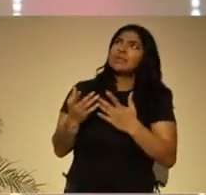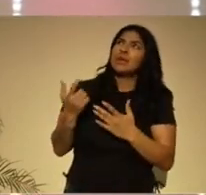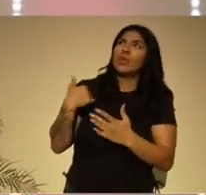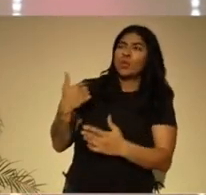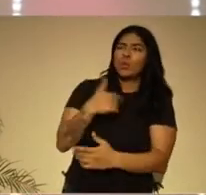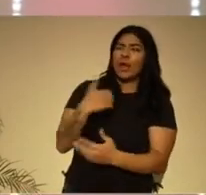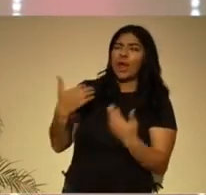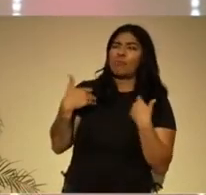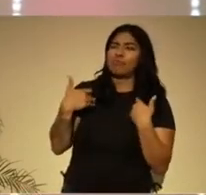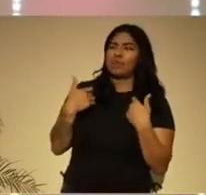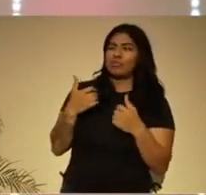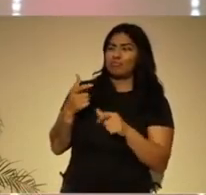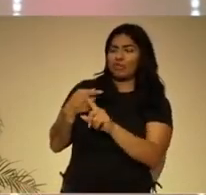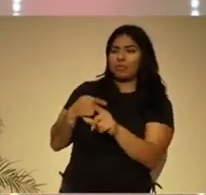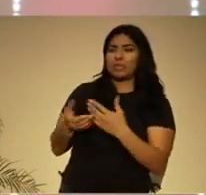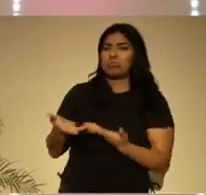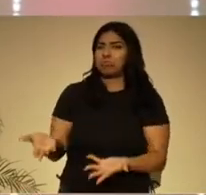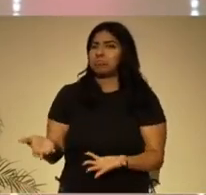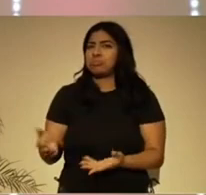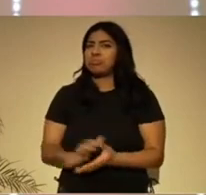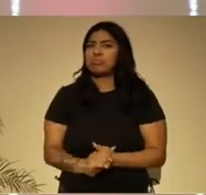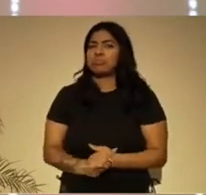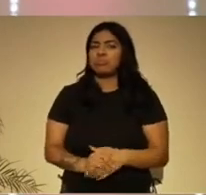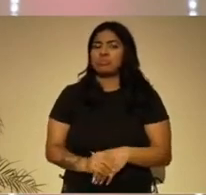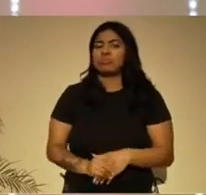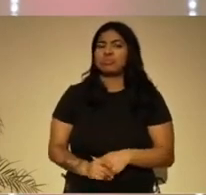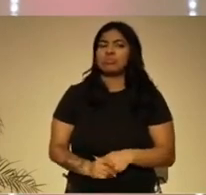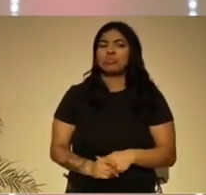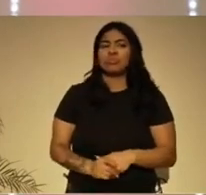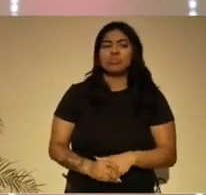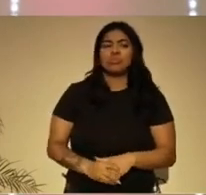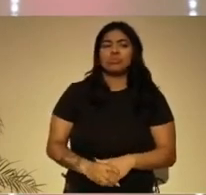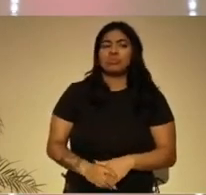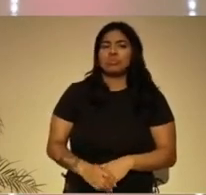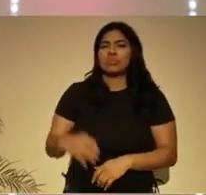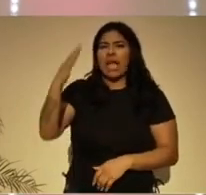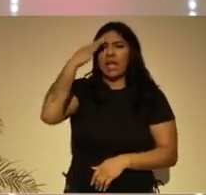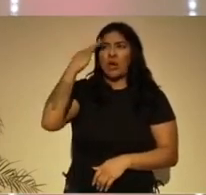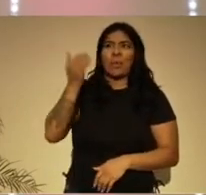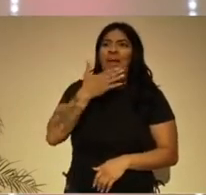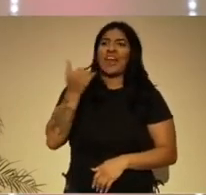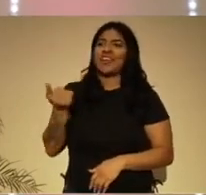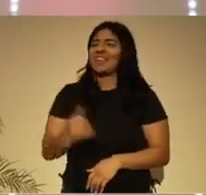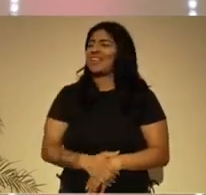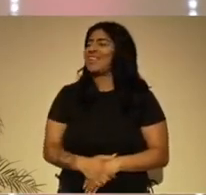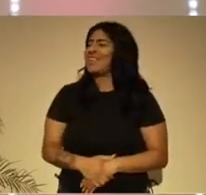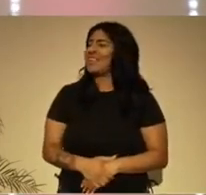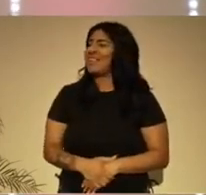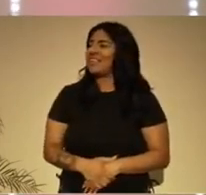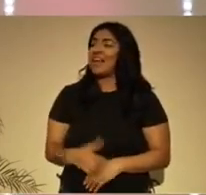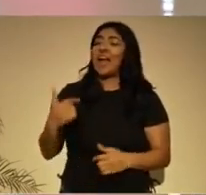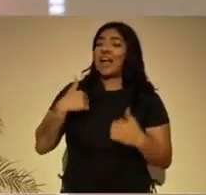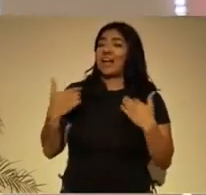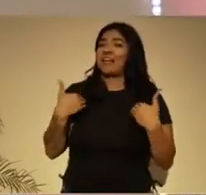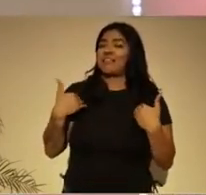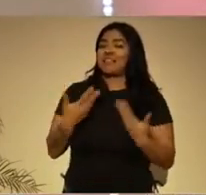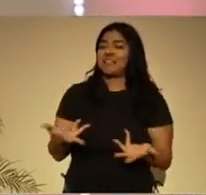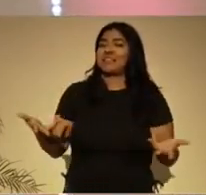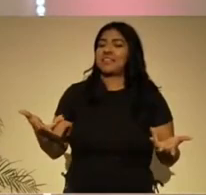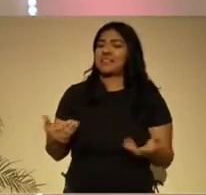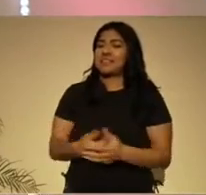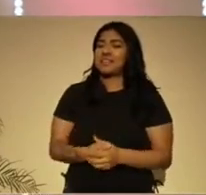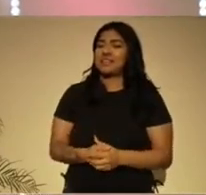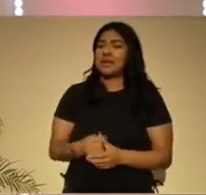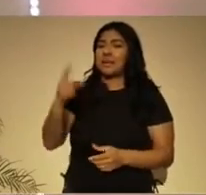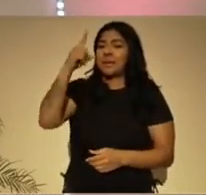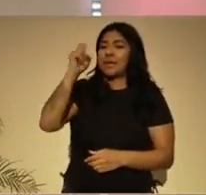here. We'll take it from here. I know better. I got this.